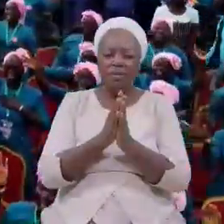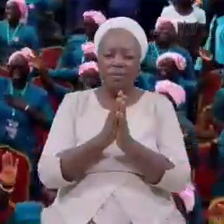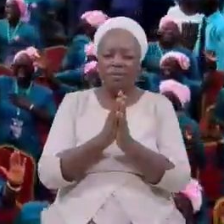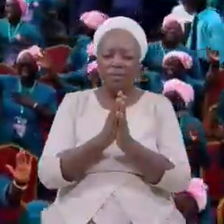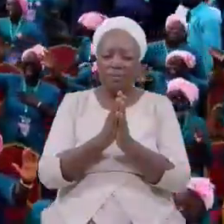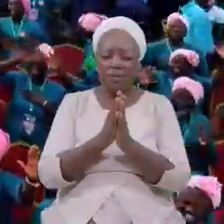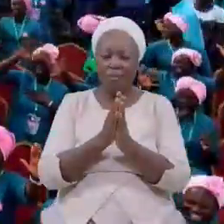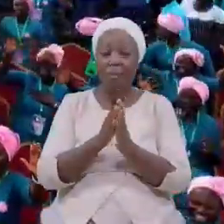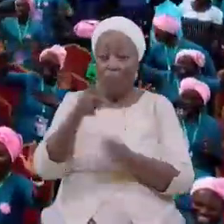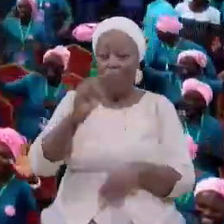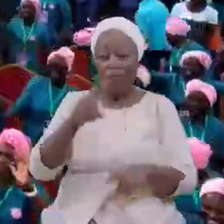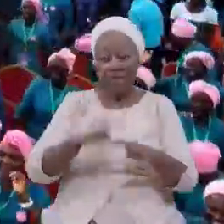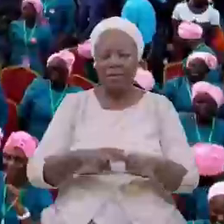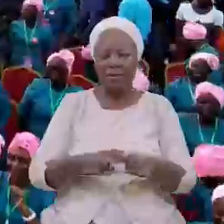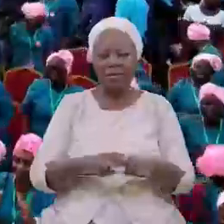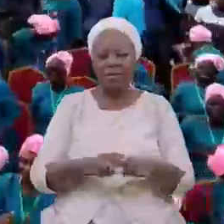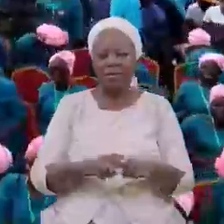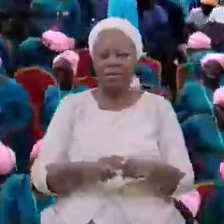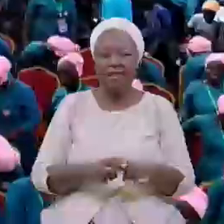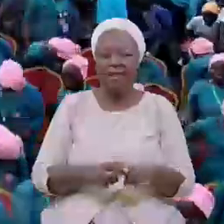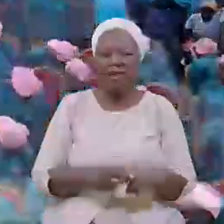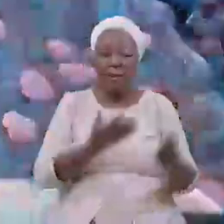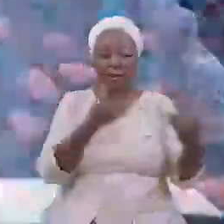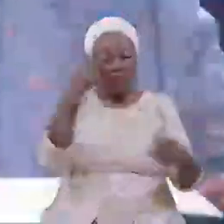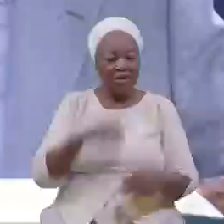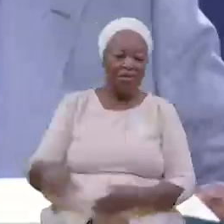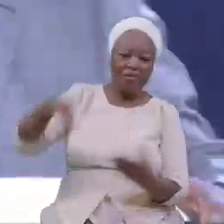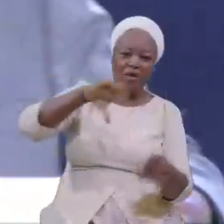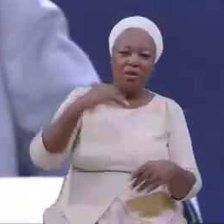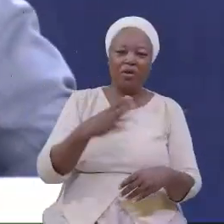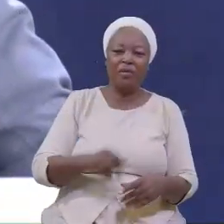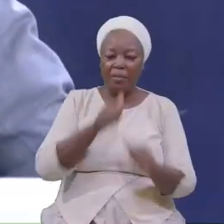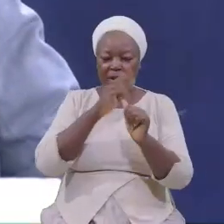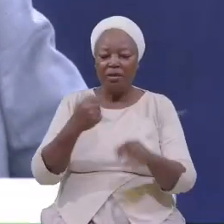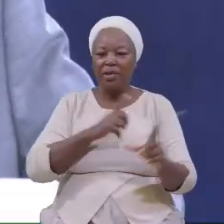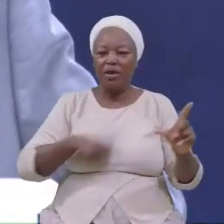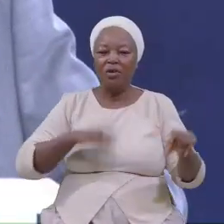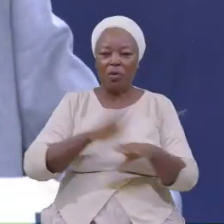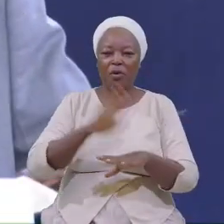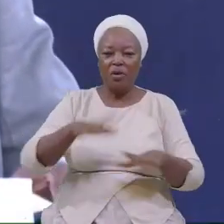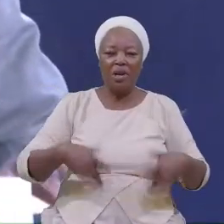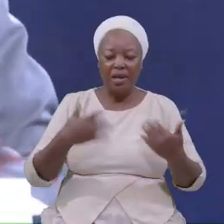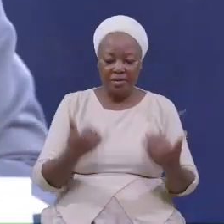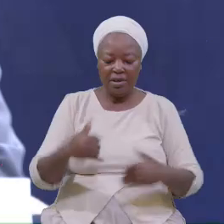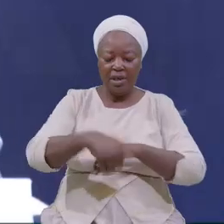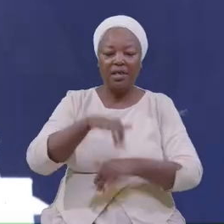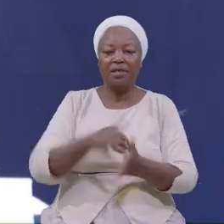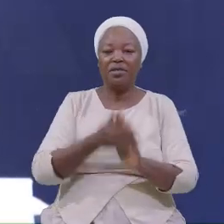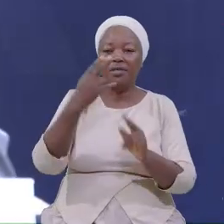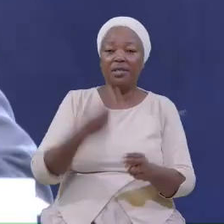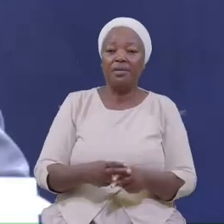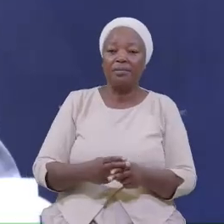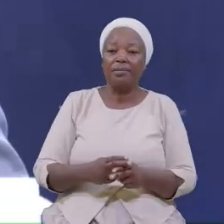You can sit down waiting for the outpouring of the blessing of God for you